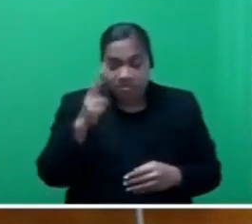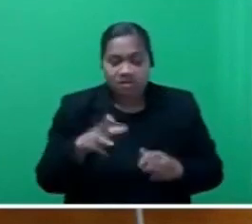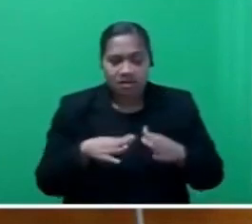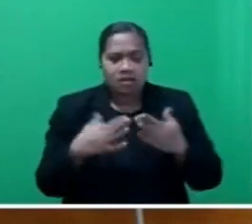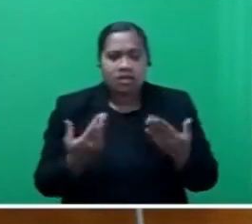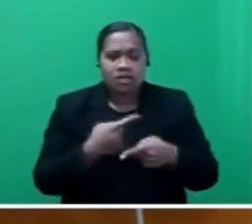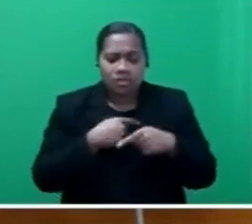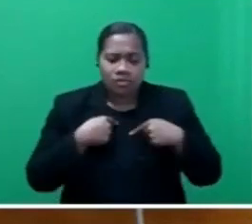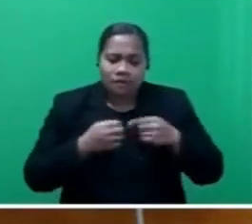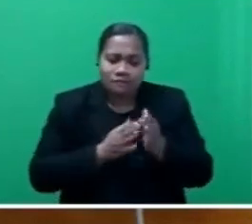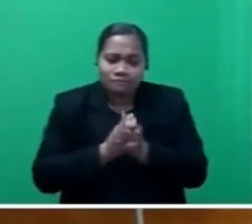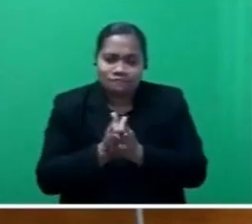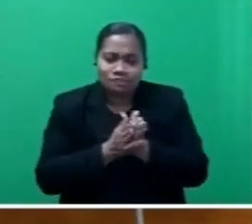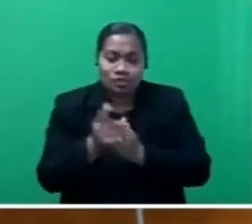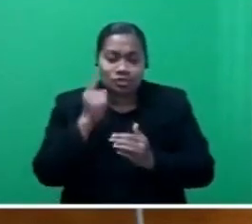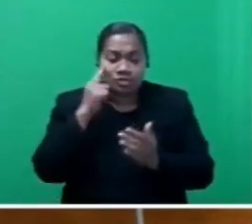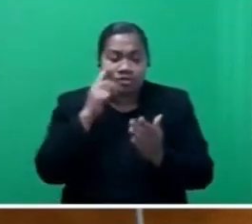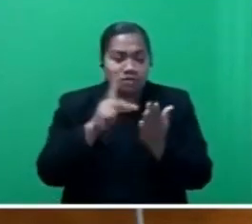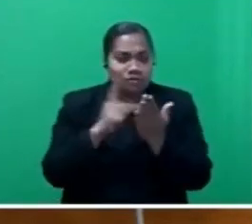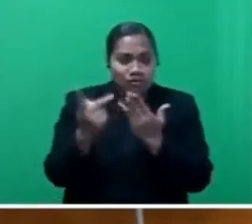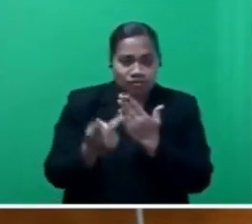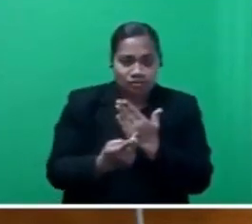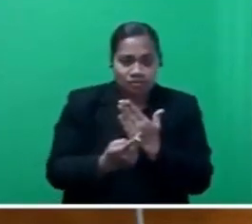now look forward to seeing this project get off the ground.